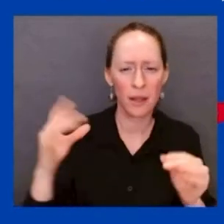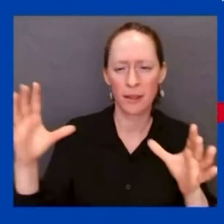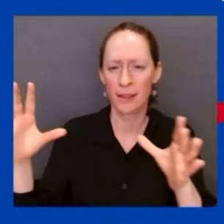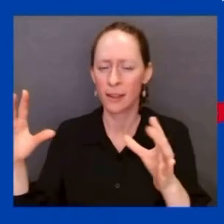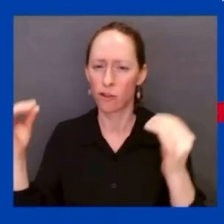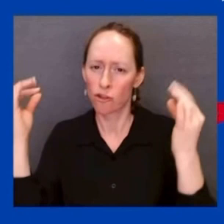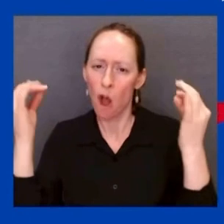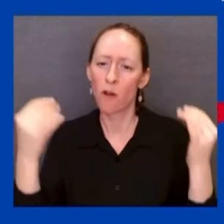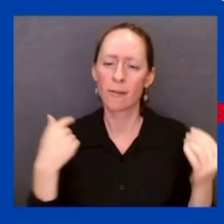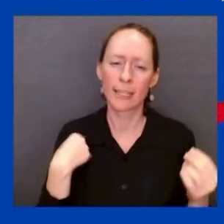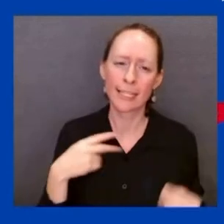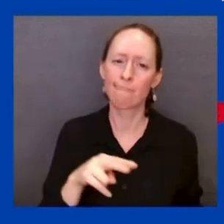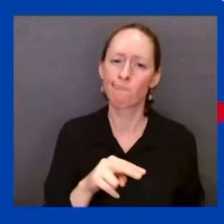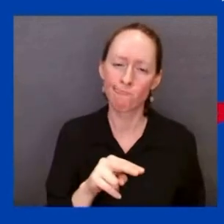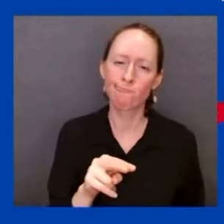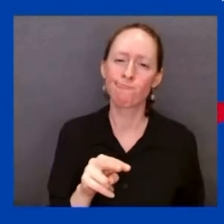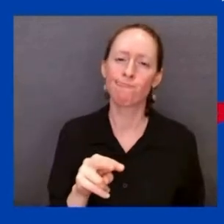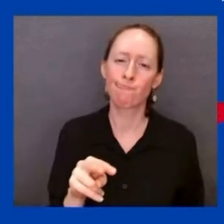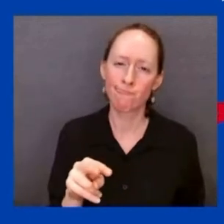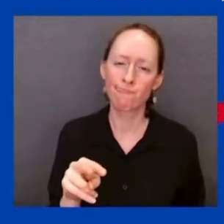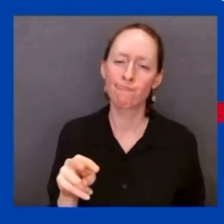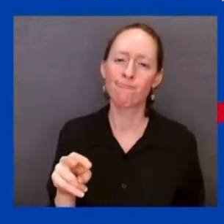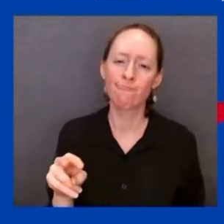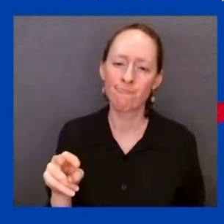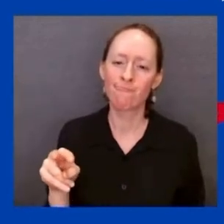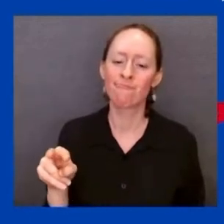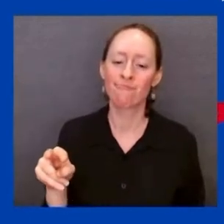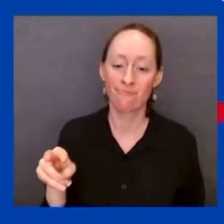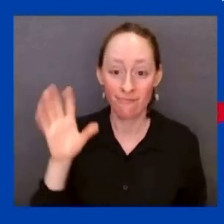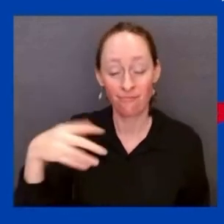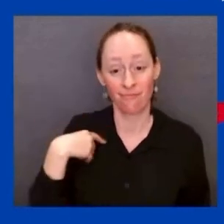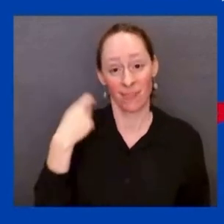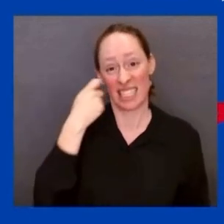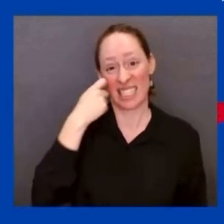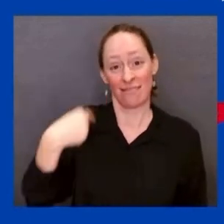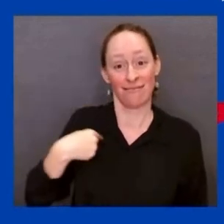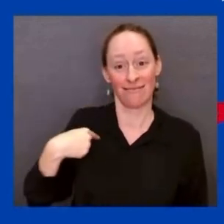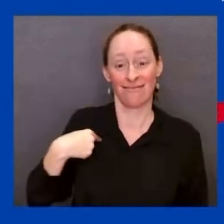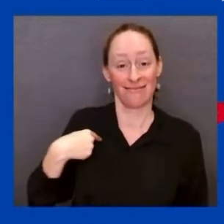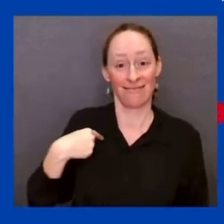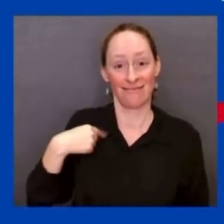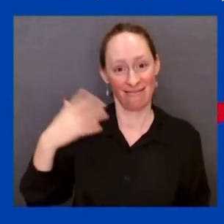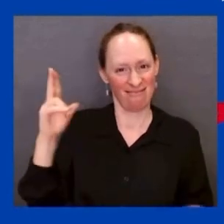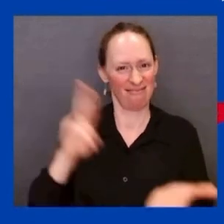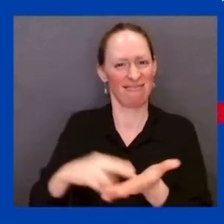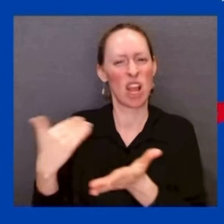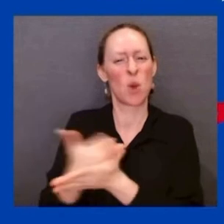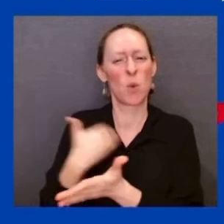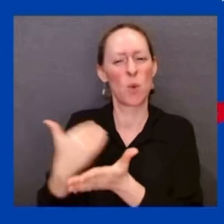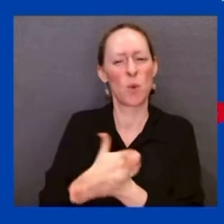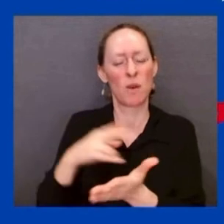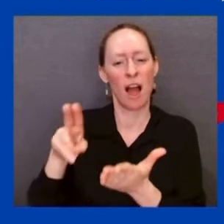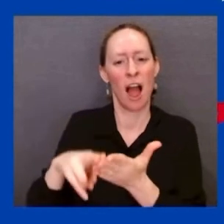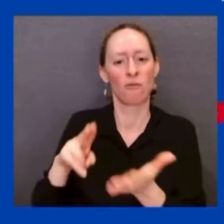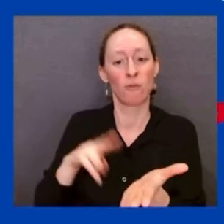new contract, and I think this is year 39 for me as a teacher.